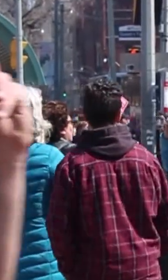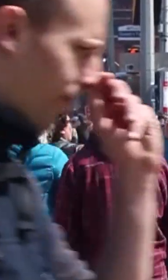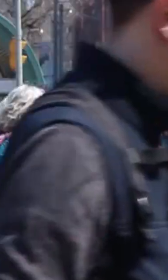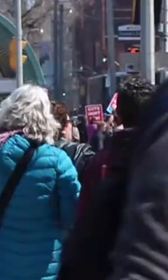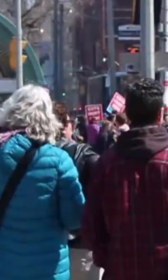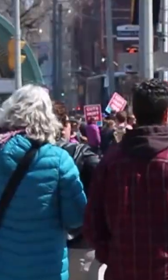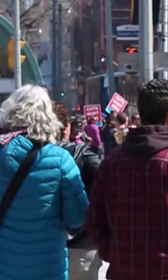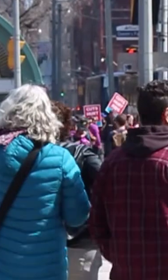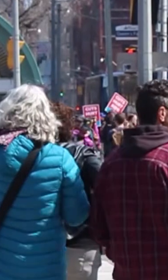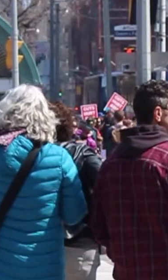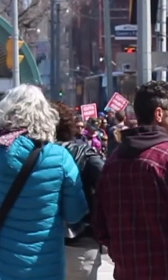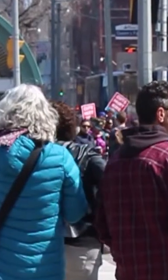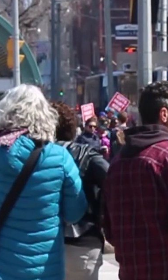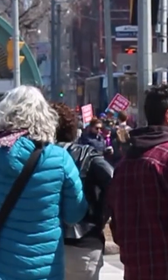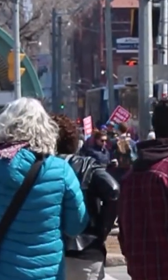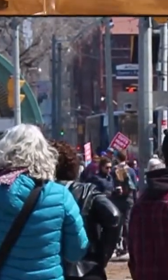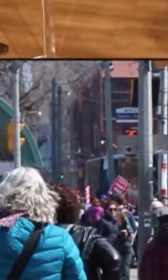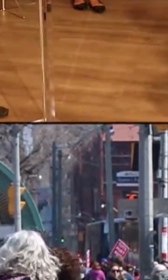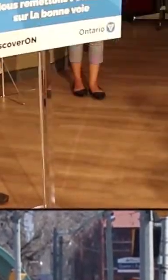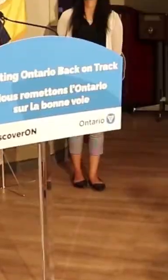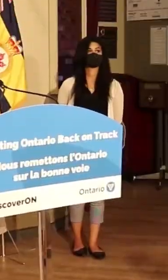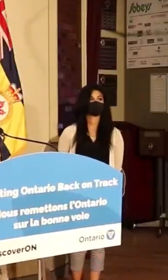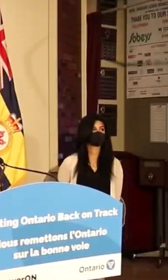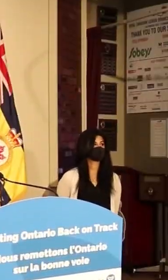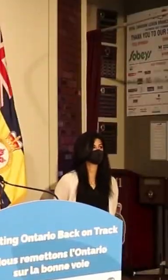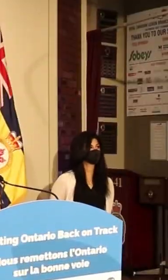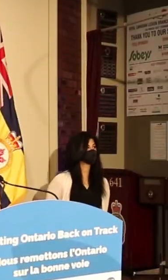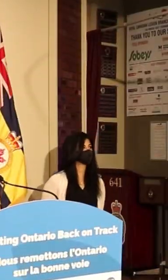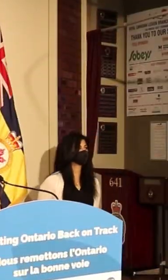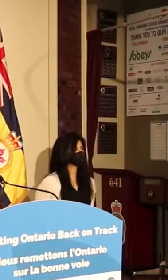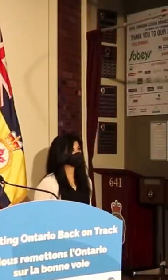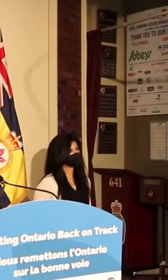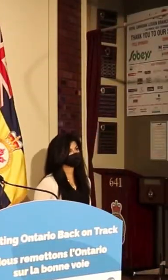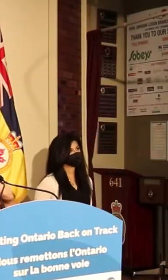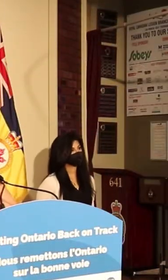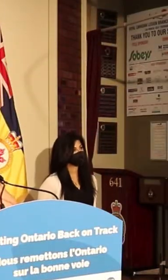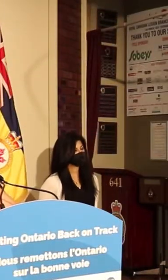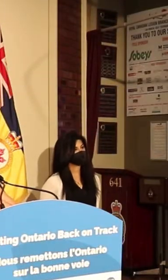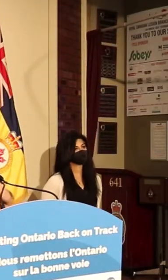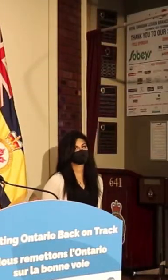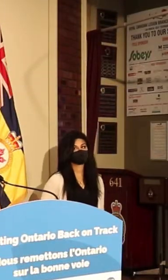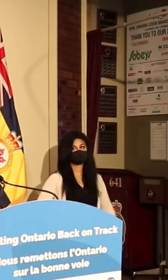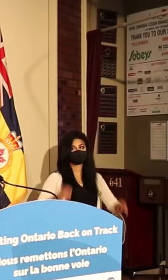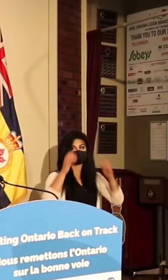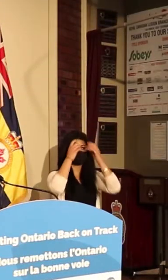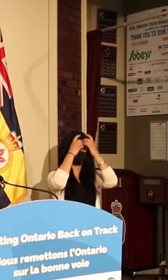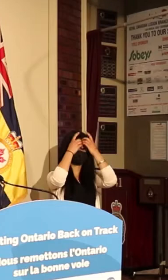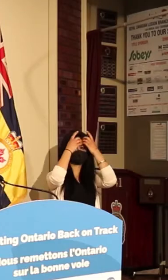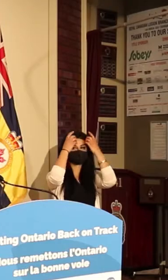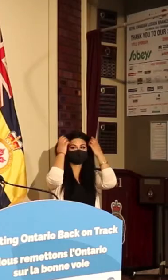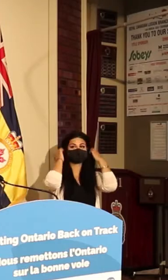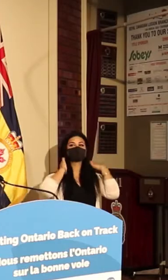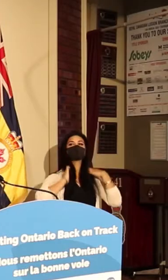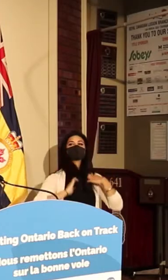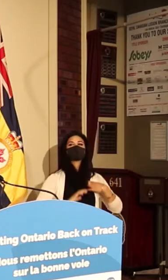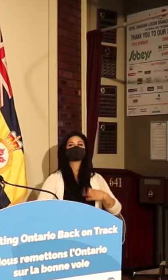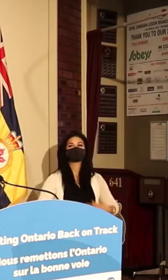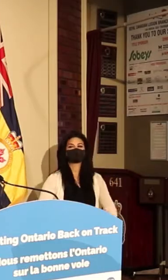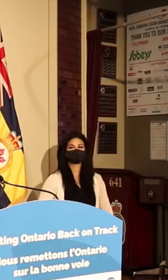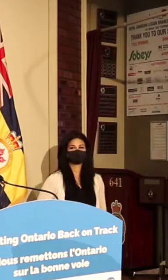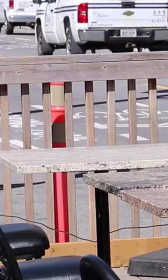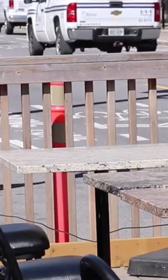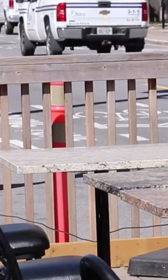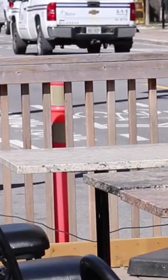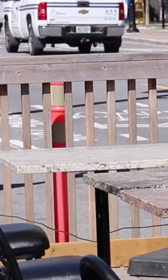be a hot spot for the virus. And the PNMP Lisa McLeod says she has seen evidence of COVID-19 outbreaks at three bars or restaurants in the